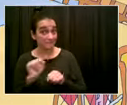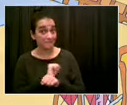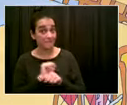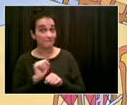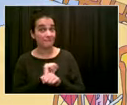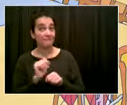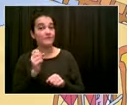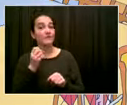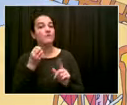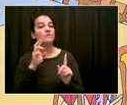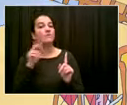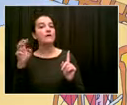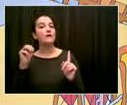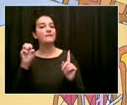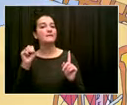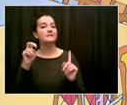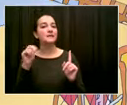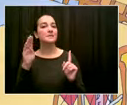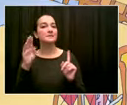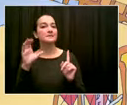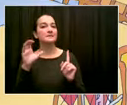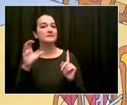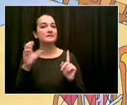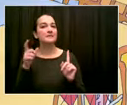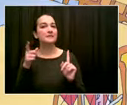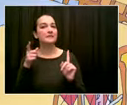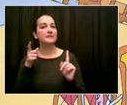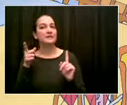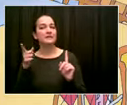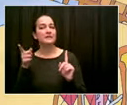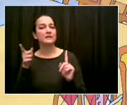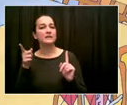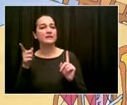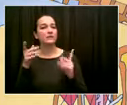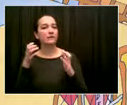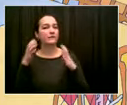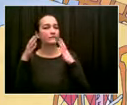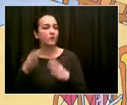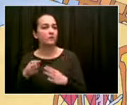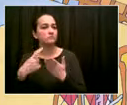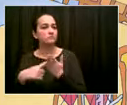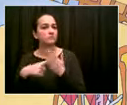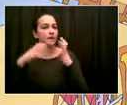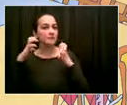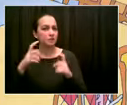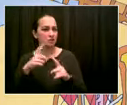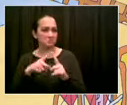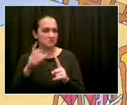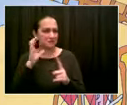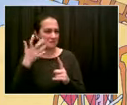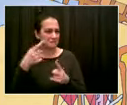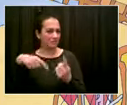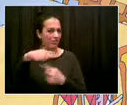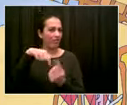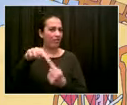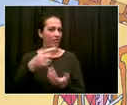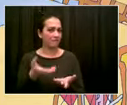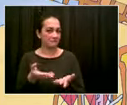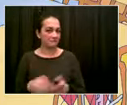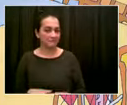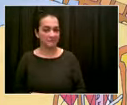about education? Yeah, I'll let them speak for themselves, but it's quite clear to me, we communicated, we had a major plan to